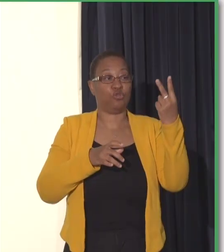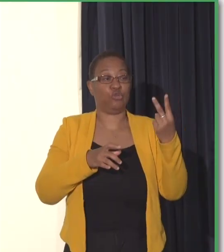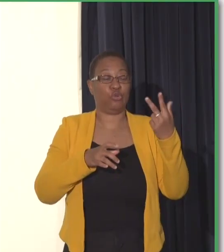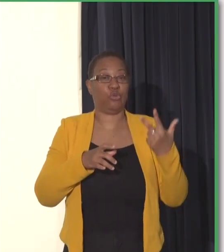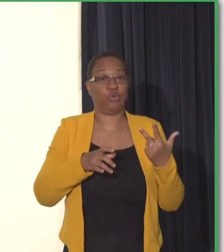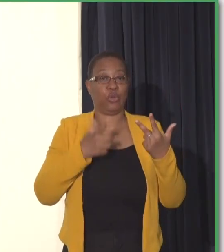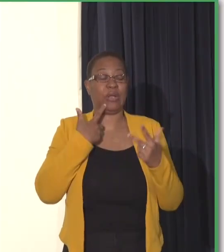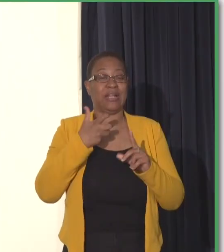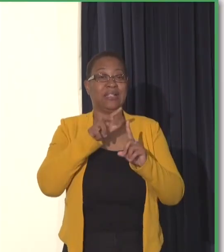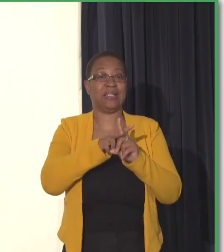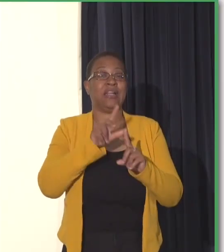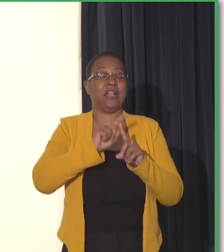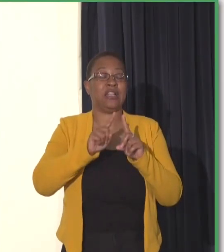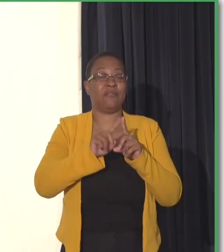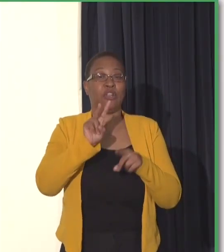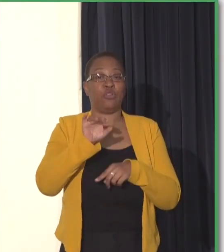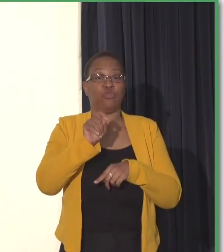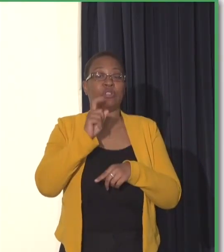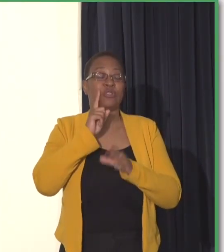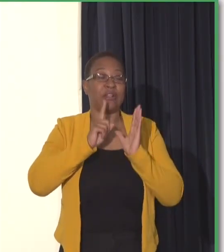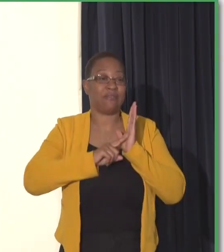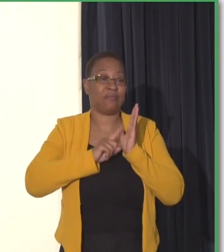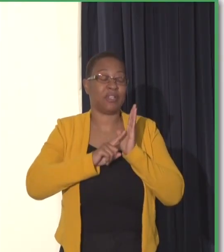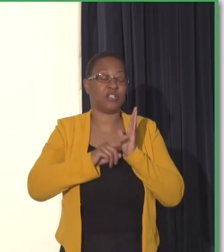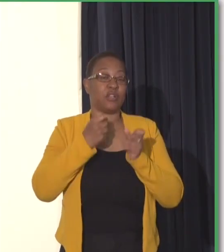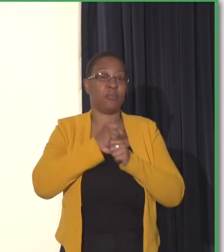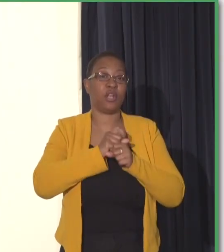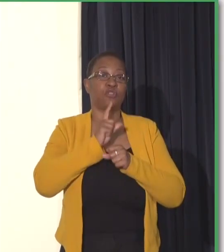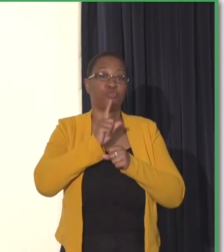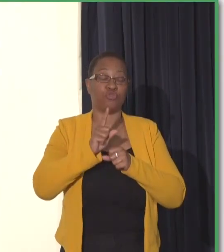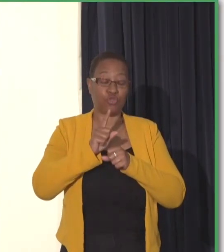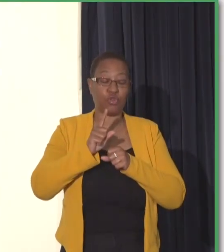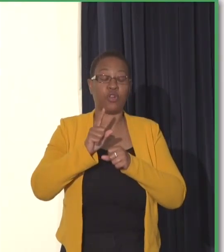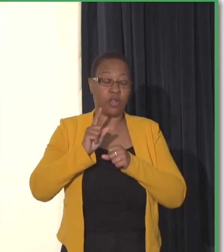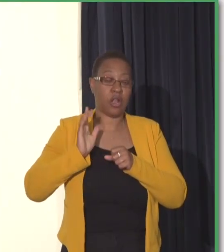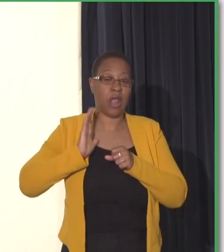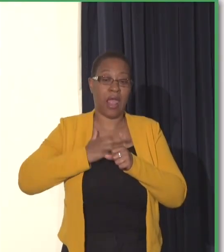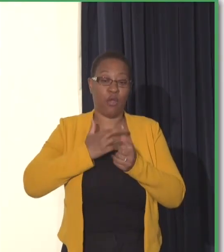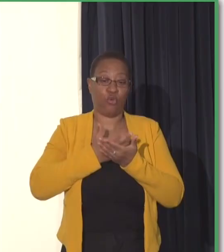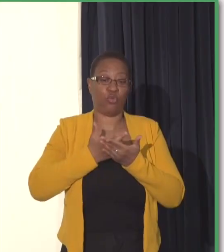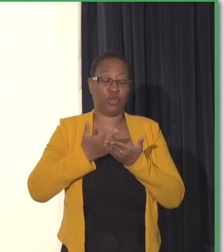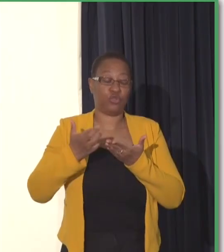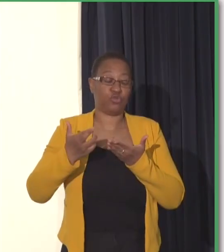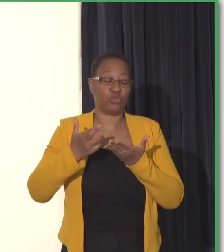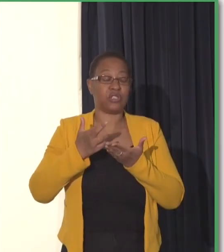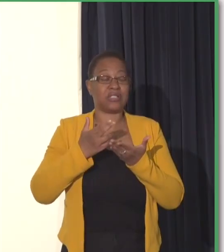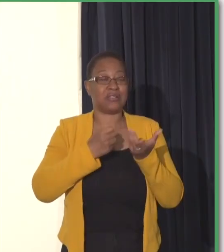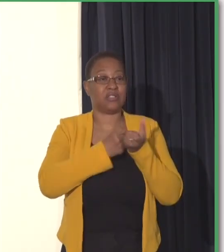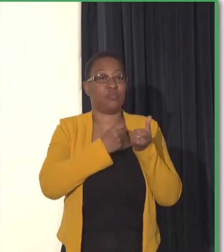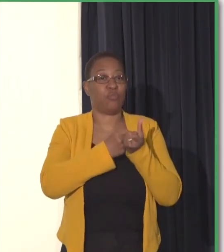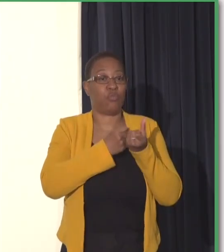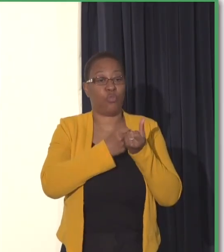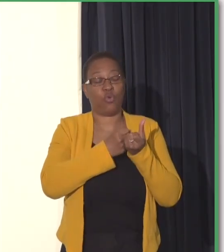units to investigate it and leverage our resources and make sure that it gets the proper attention. And the more